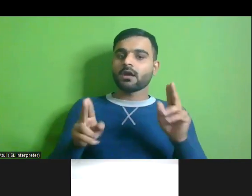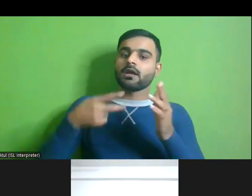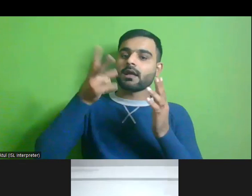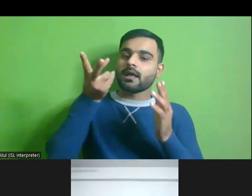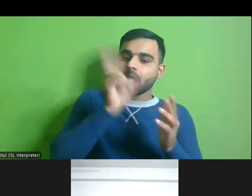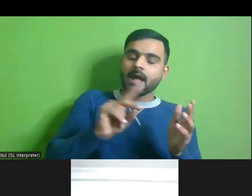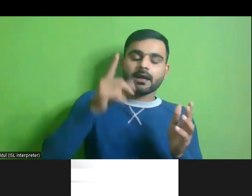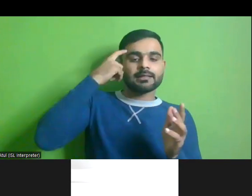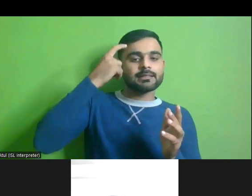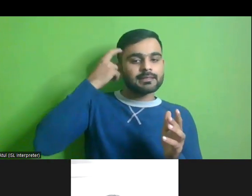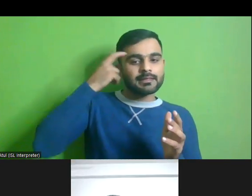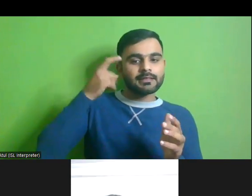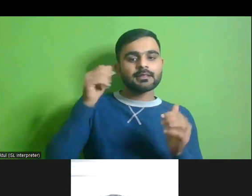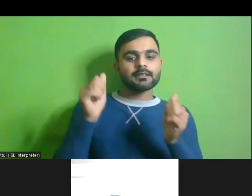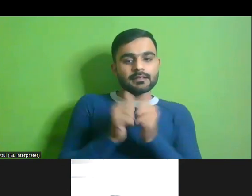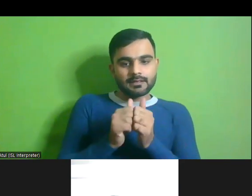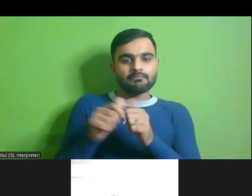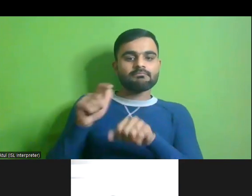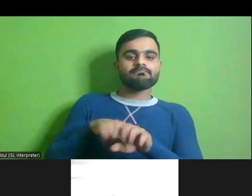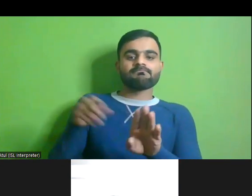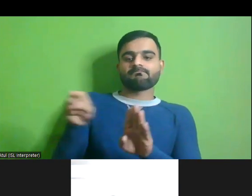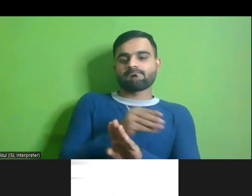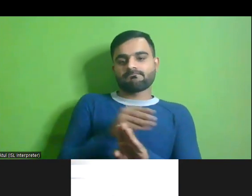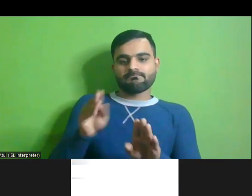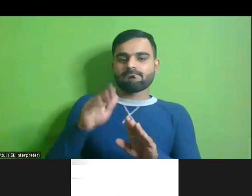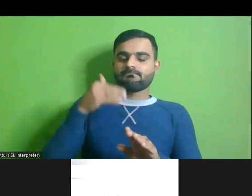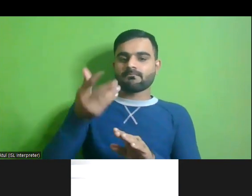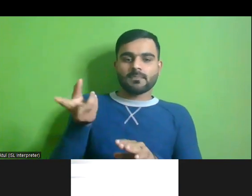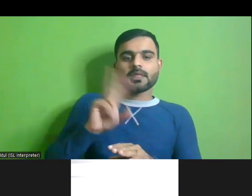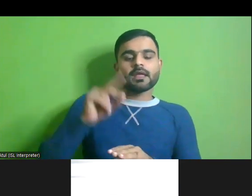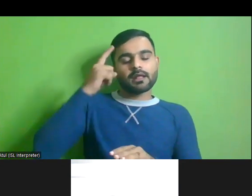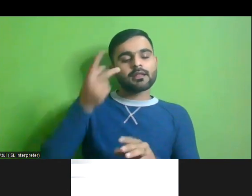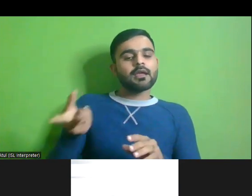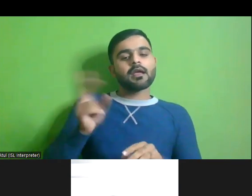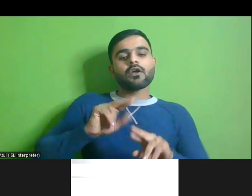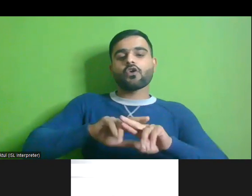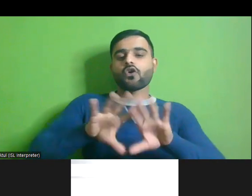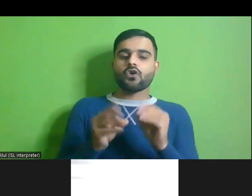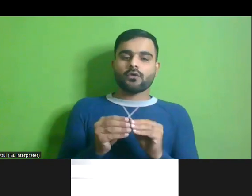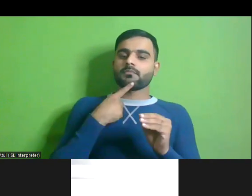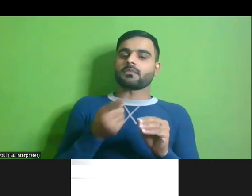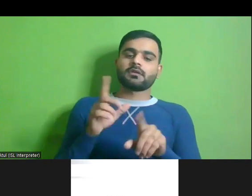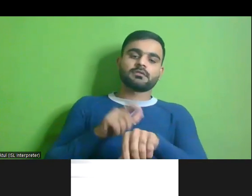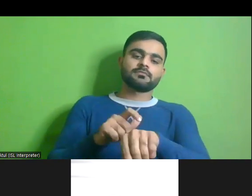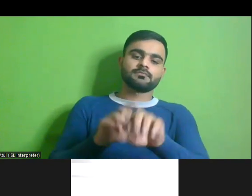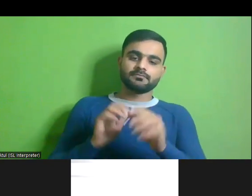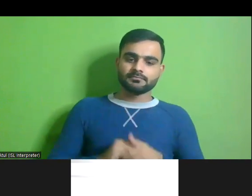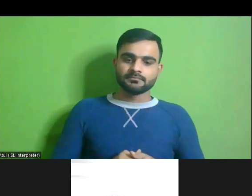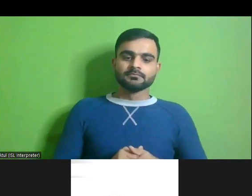rethink within that movement, to rethink everything that they've done